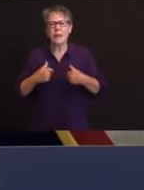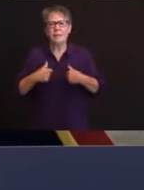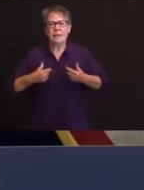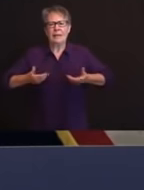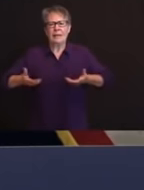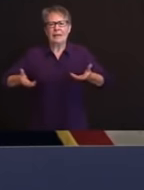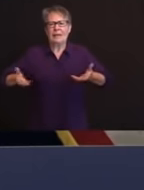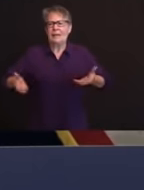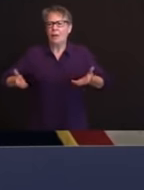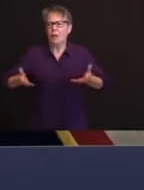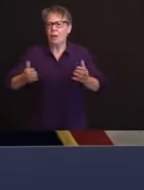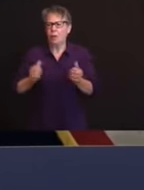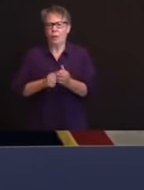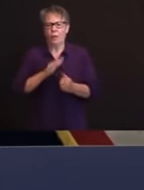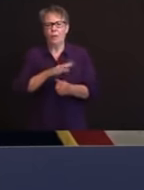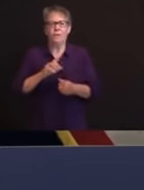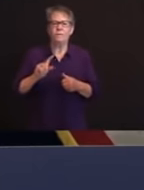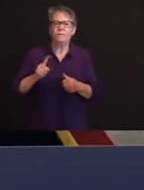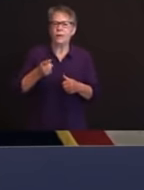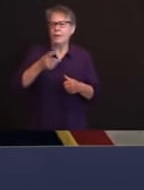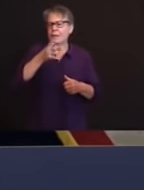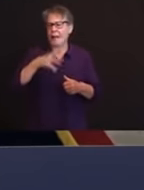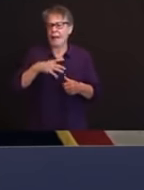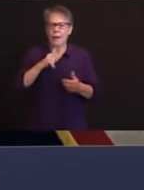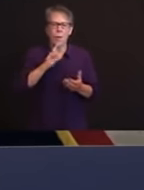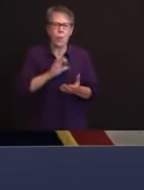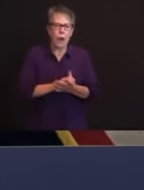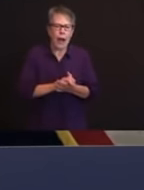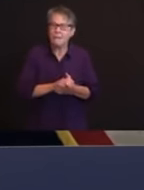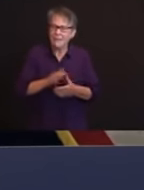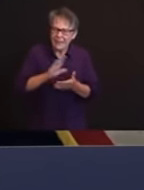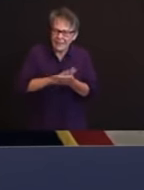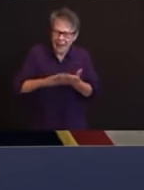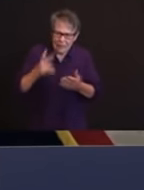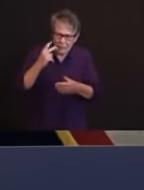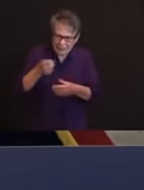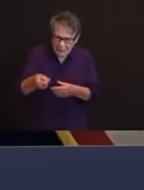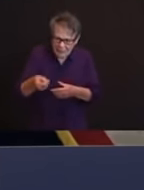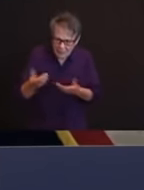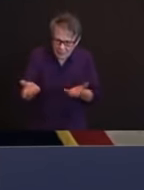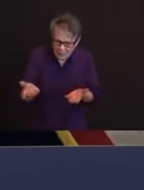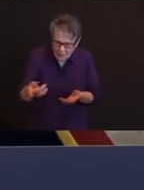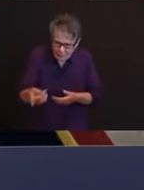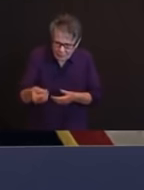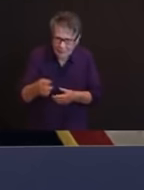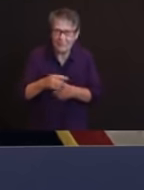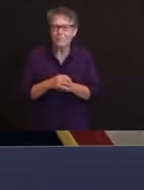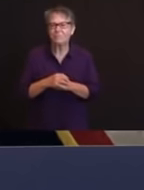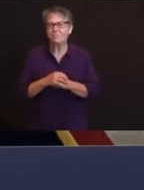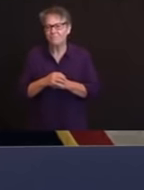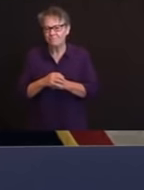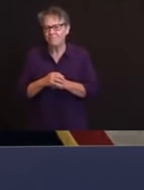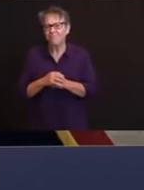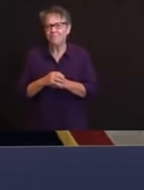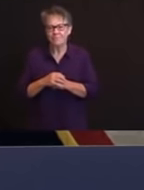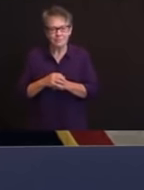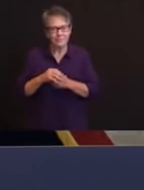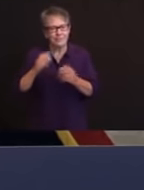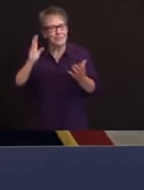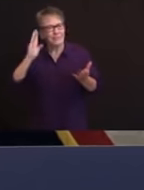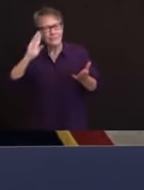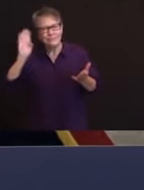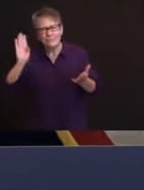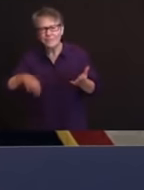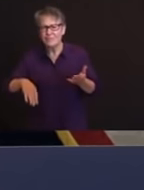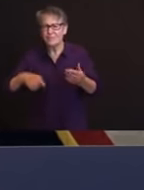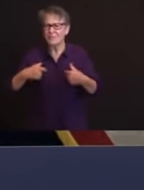woman, the great First Lady of our state. It's good to see you as well. This has been a time where